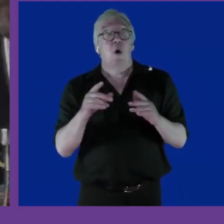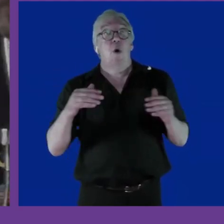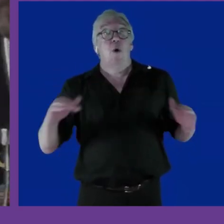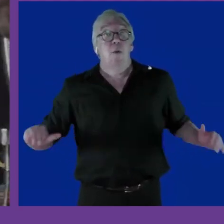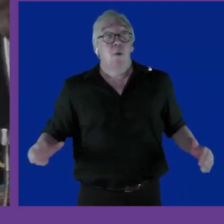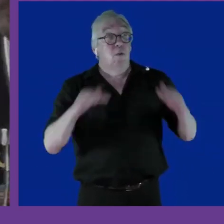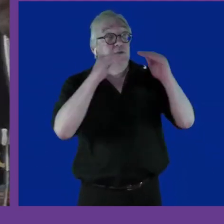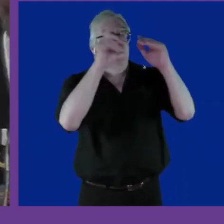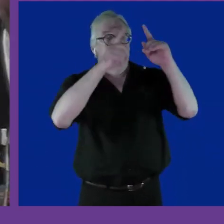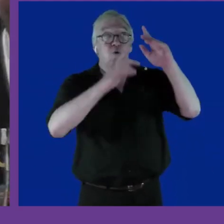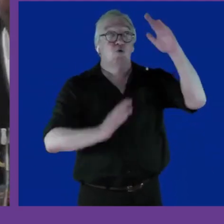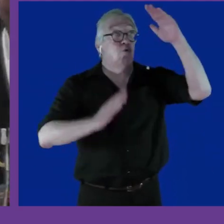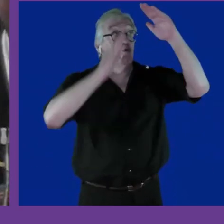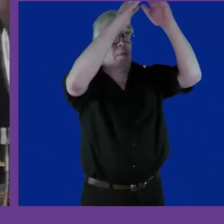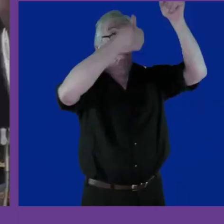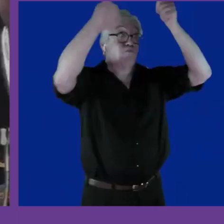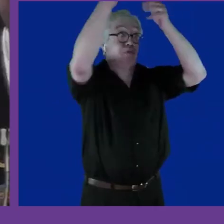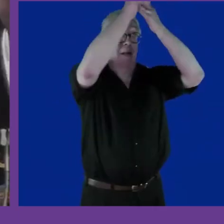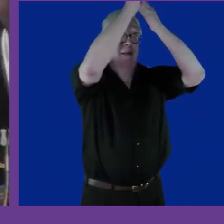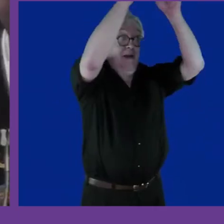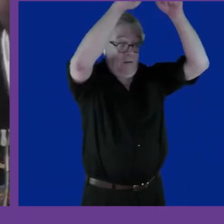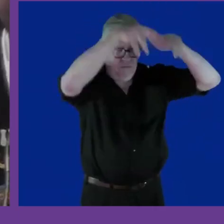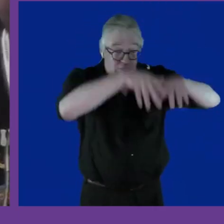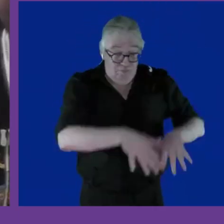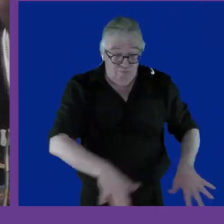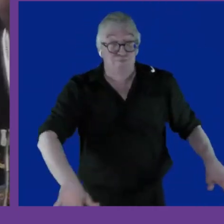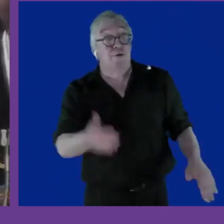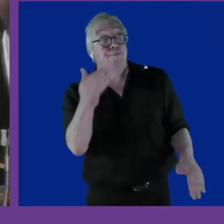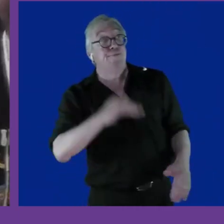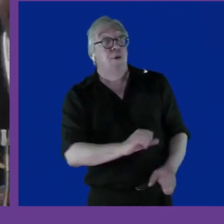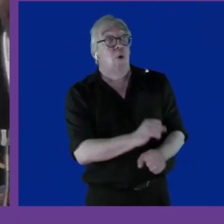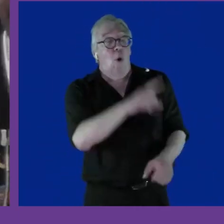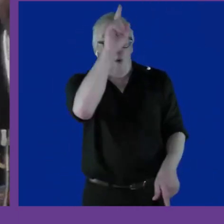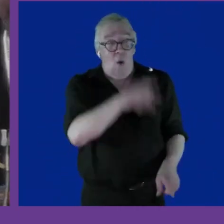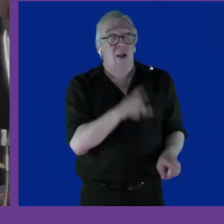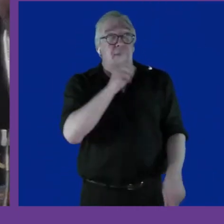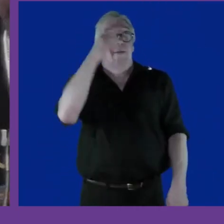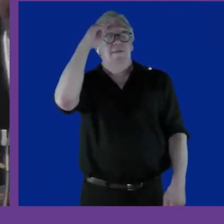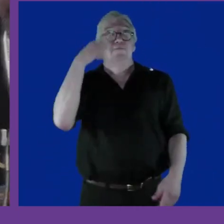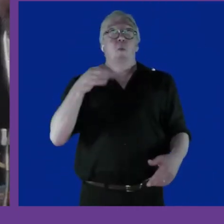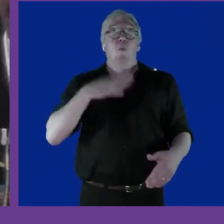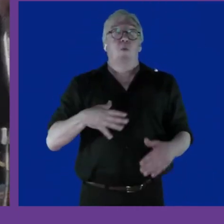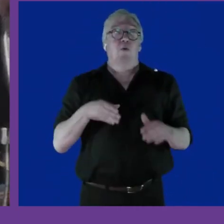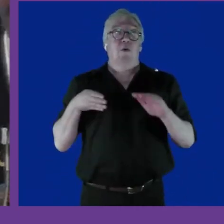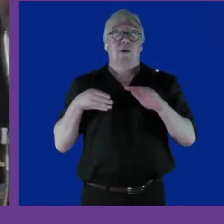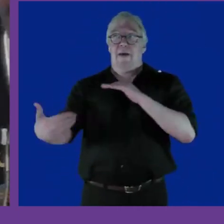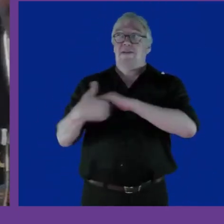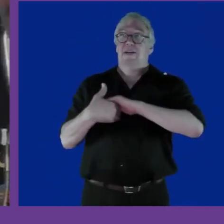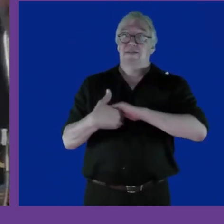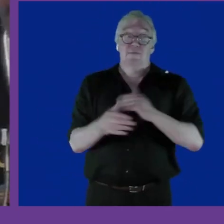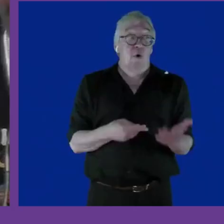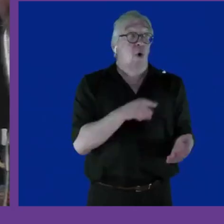from top to down, because otherwise we not end up being successful. You need to include accessibility in your